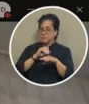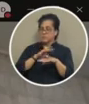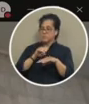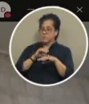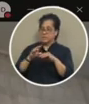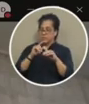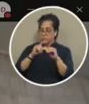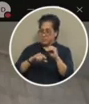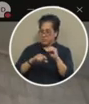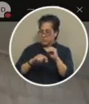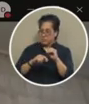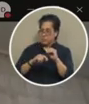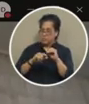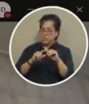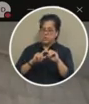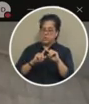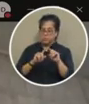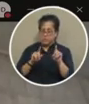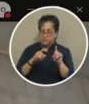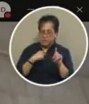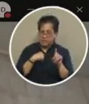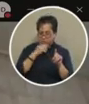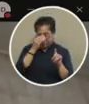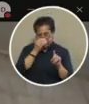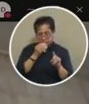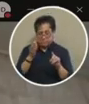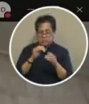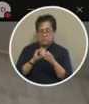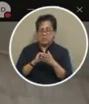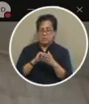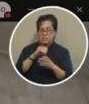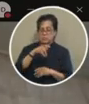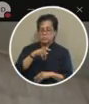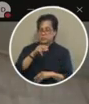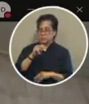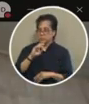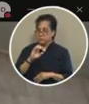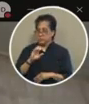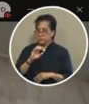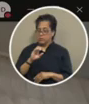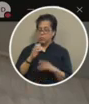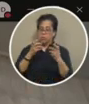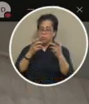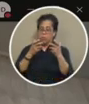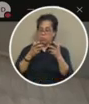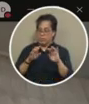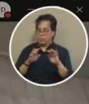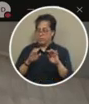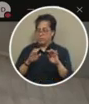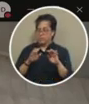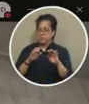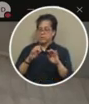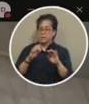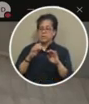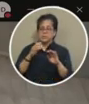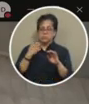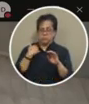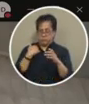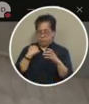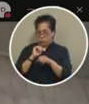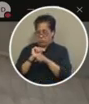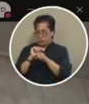am informing you all is that the Public Utility Commission has already taken steps to protect